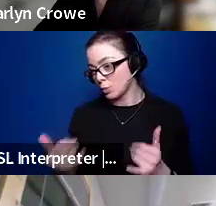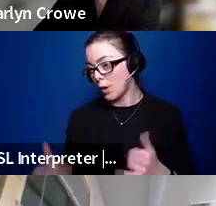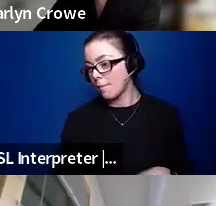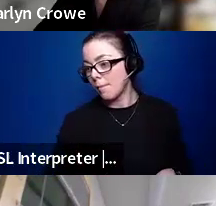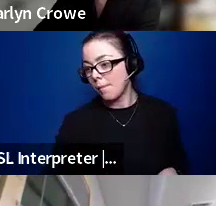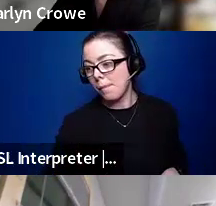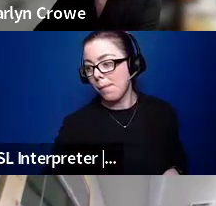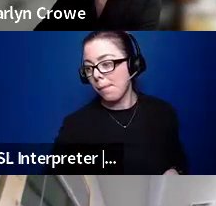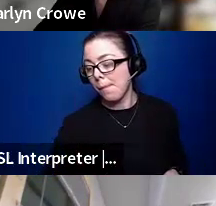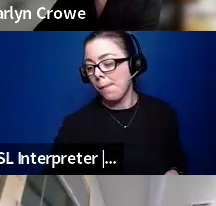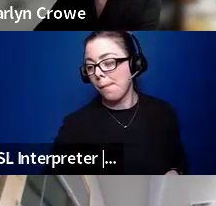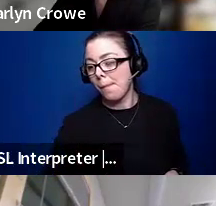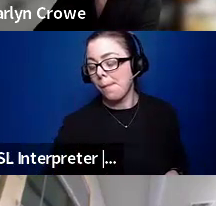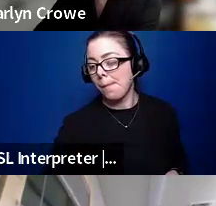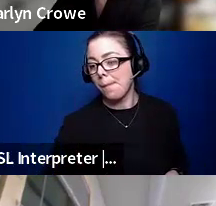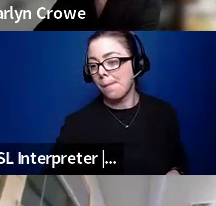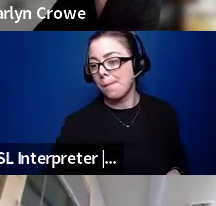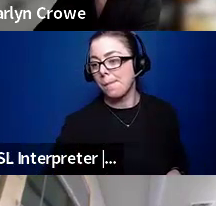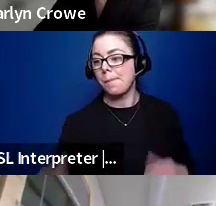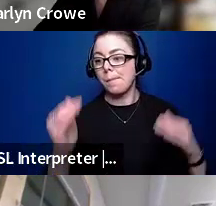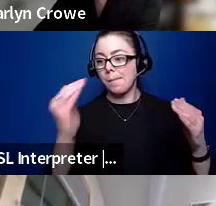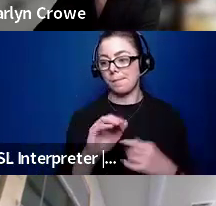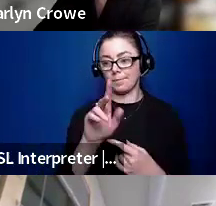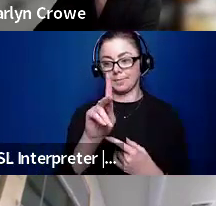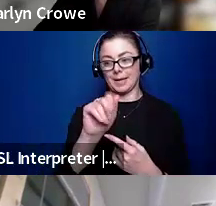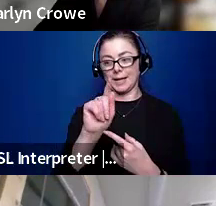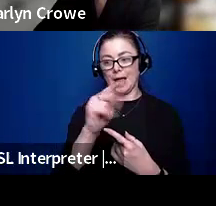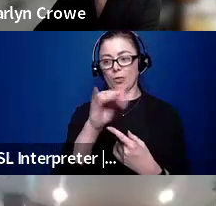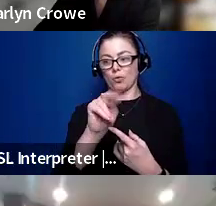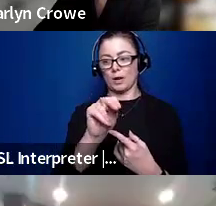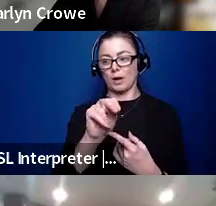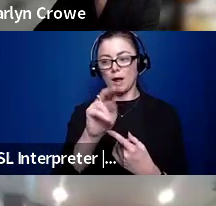Thank you. Next up, we have Catherine Hahn.